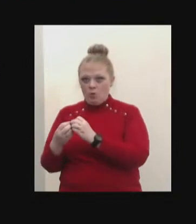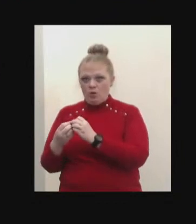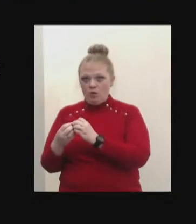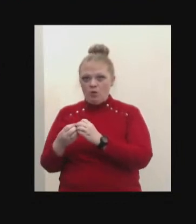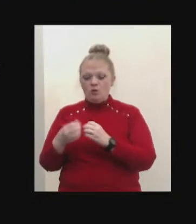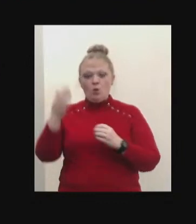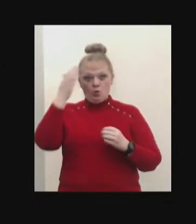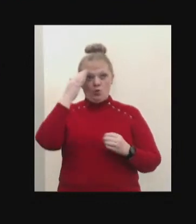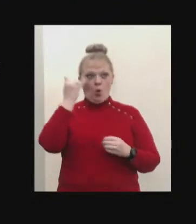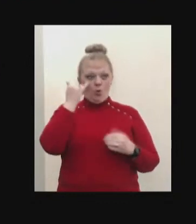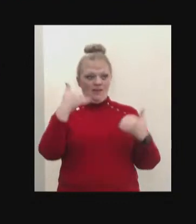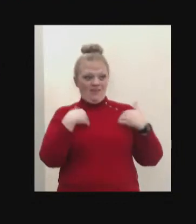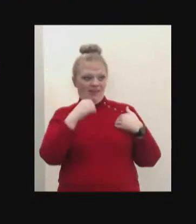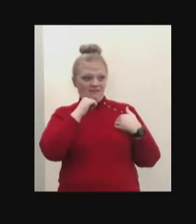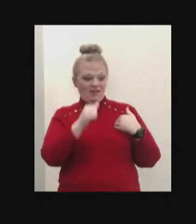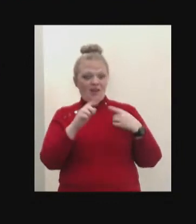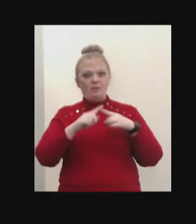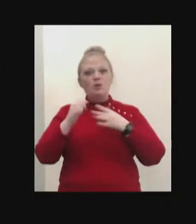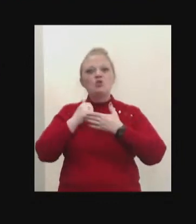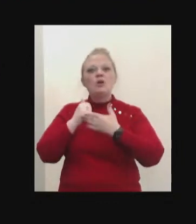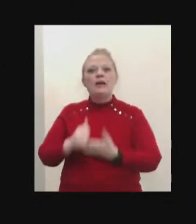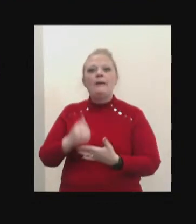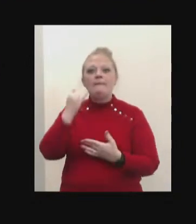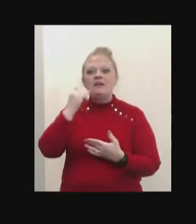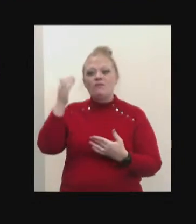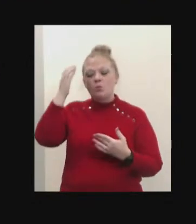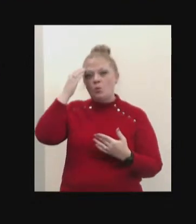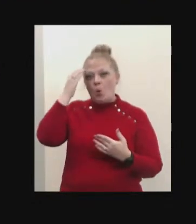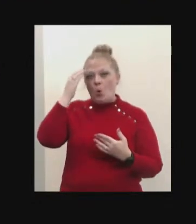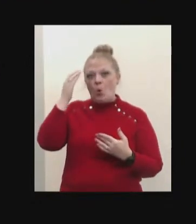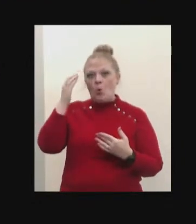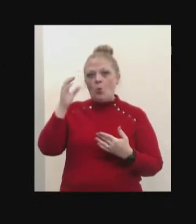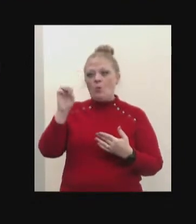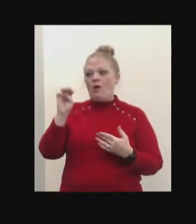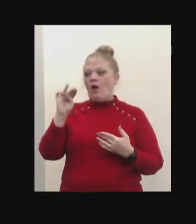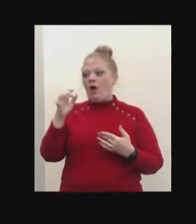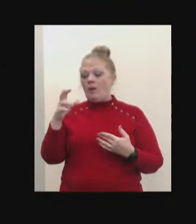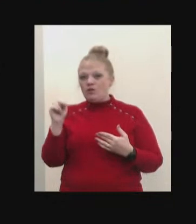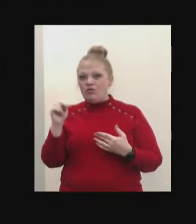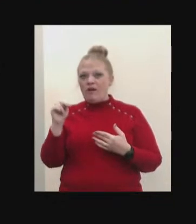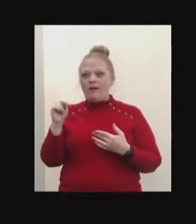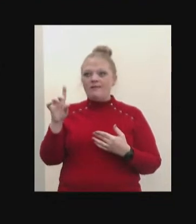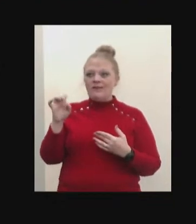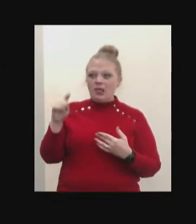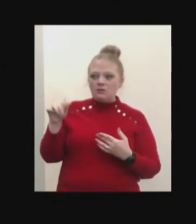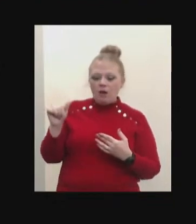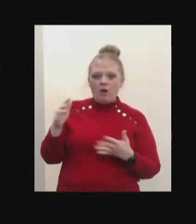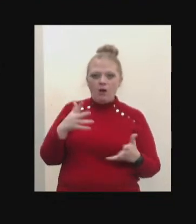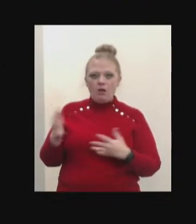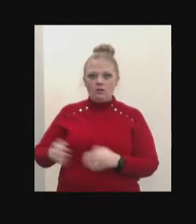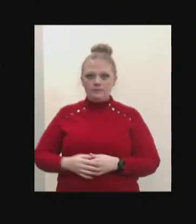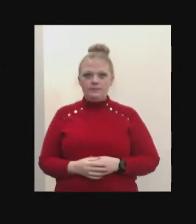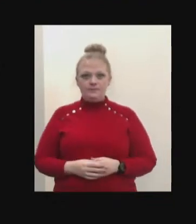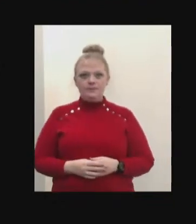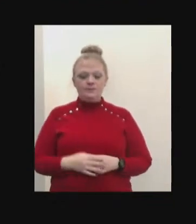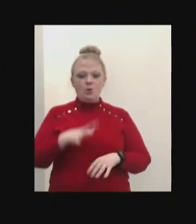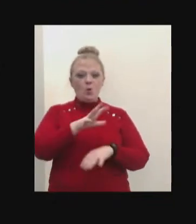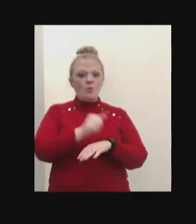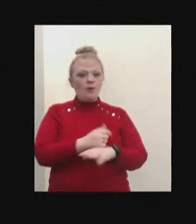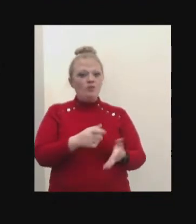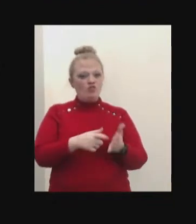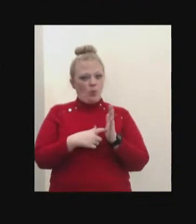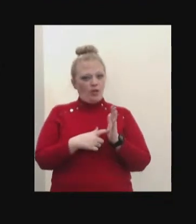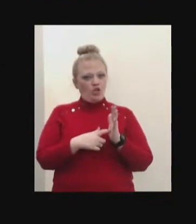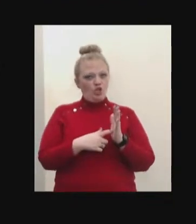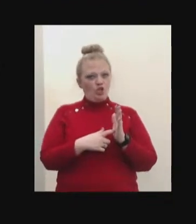status, you will help our community know what our status is in terms of variants of concern. So appointments are required. Give us a